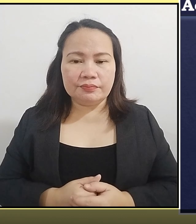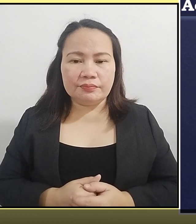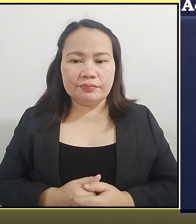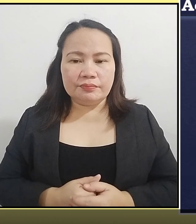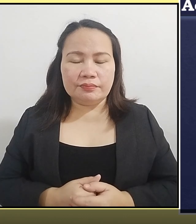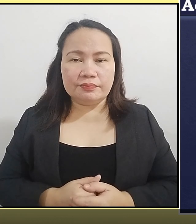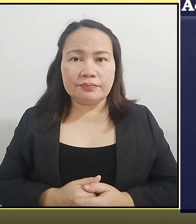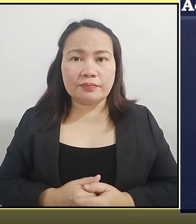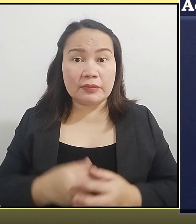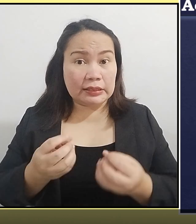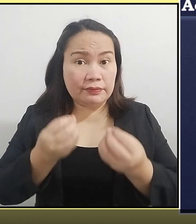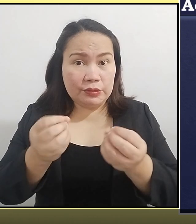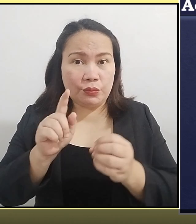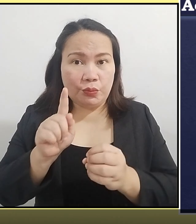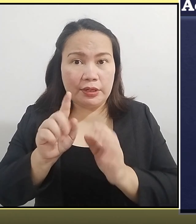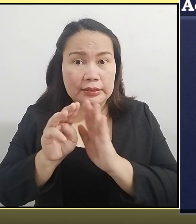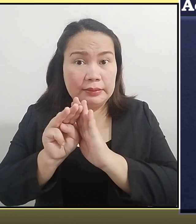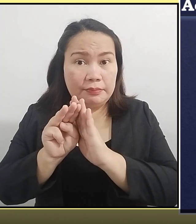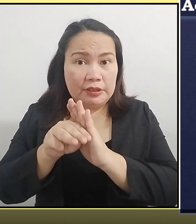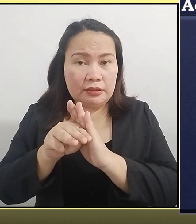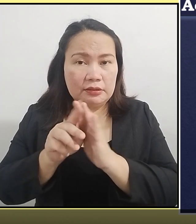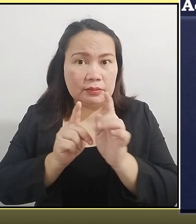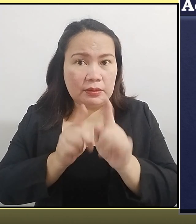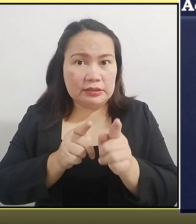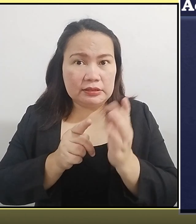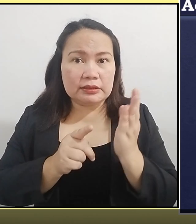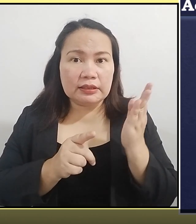I'm giving you 1 minute.